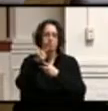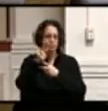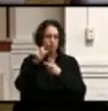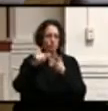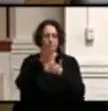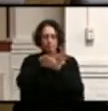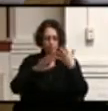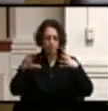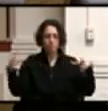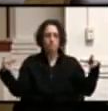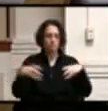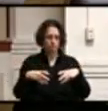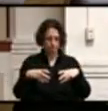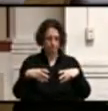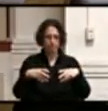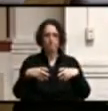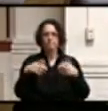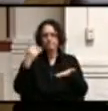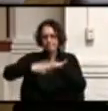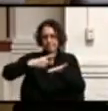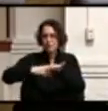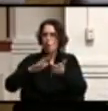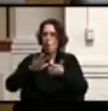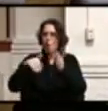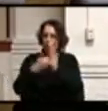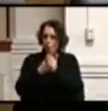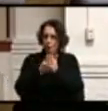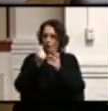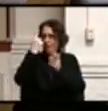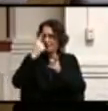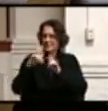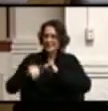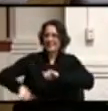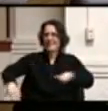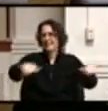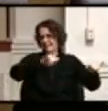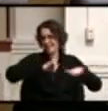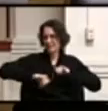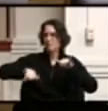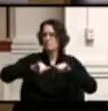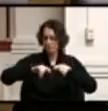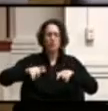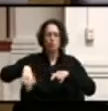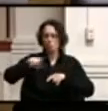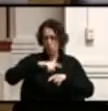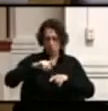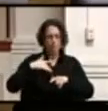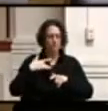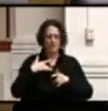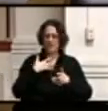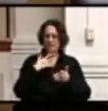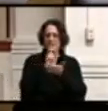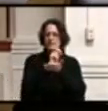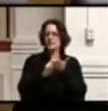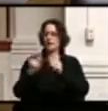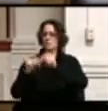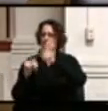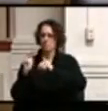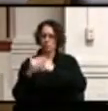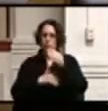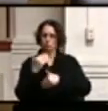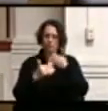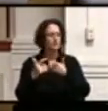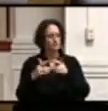project. And we all felt confident that the best way to do this was through the design build process again, that it would expedite the